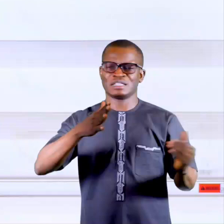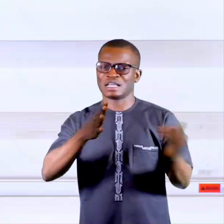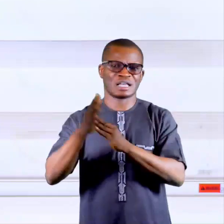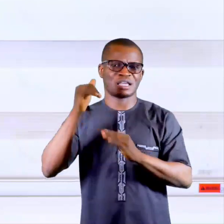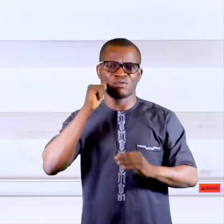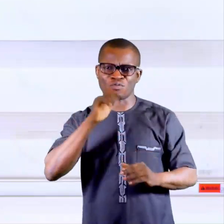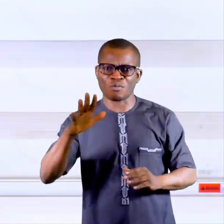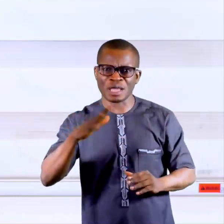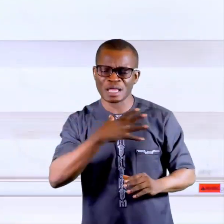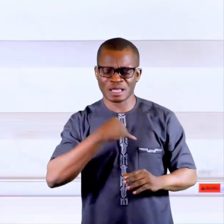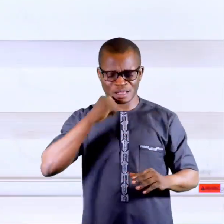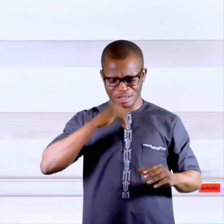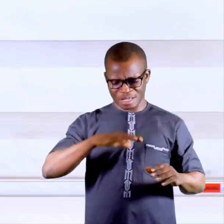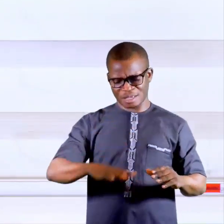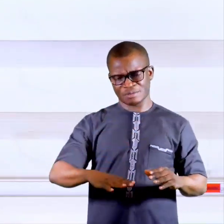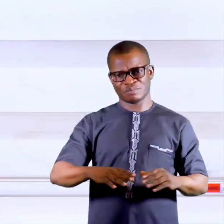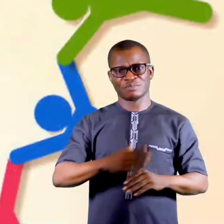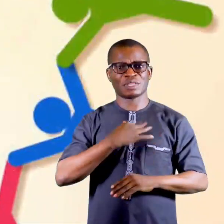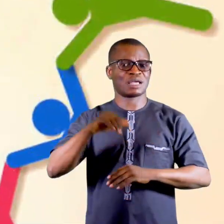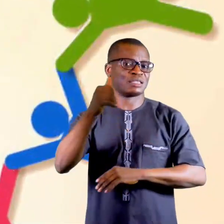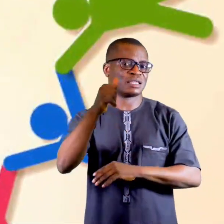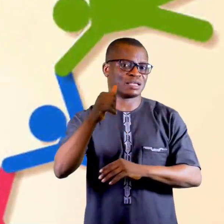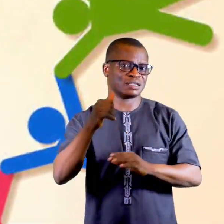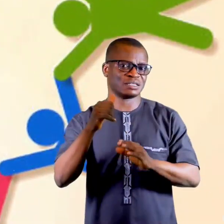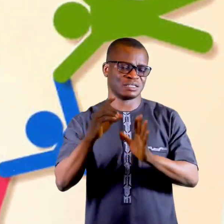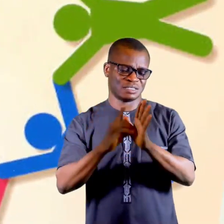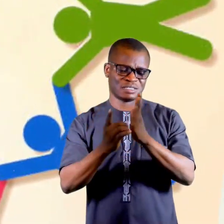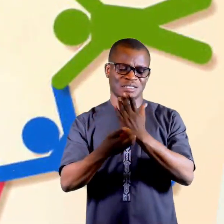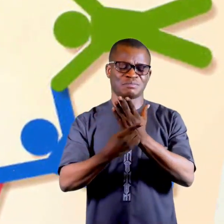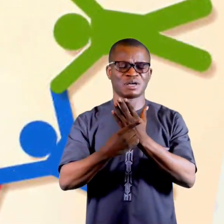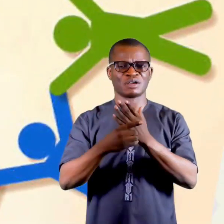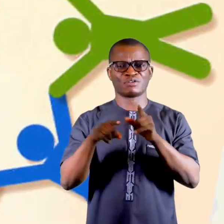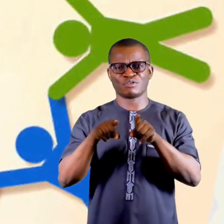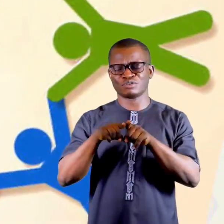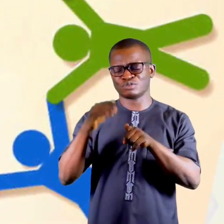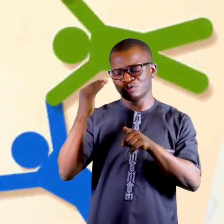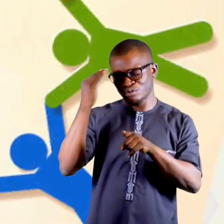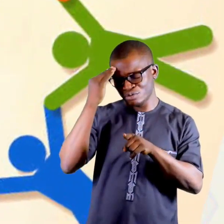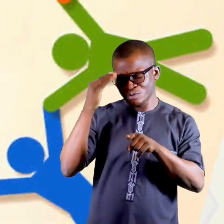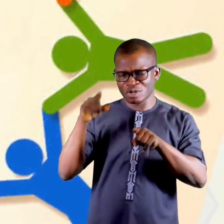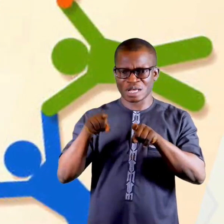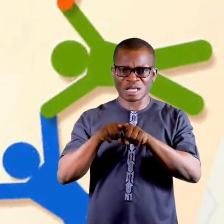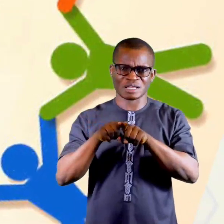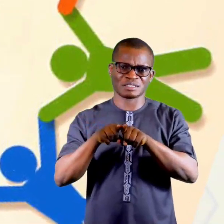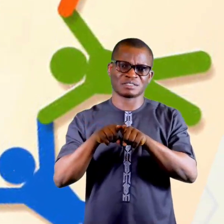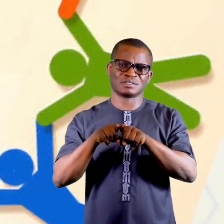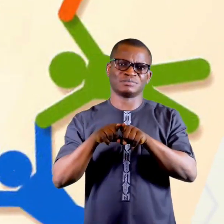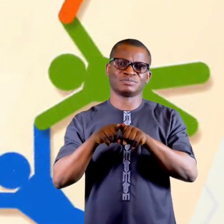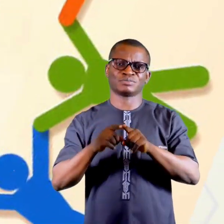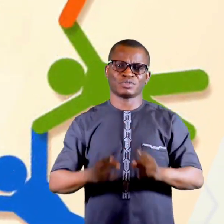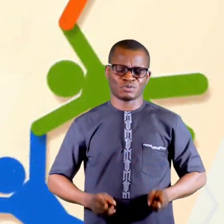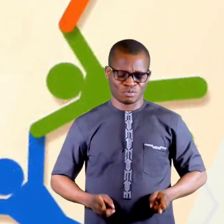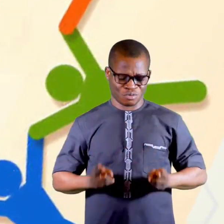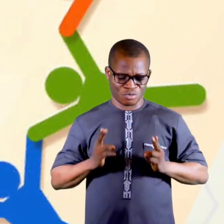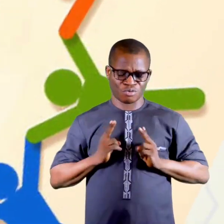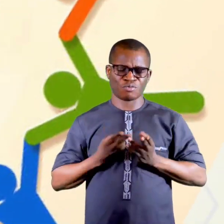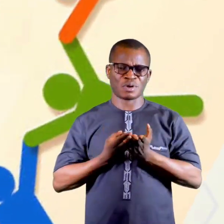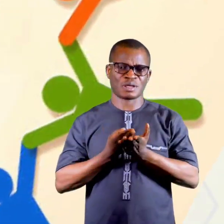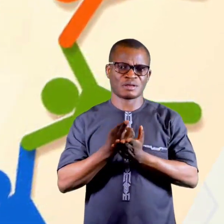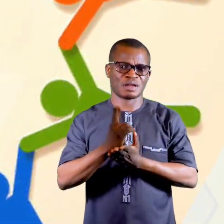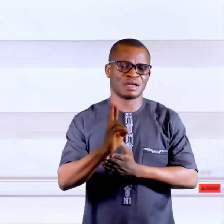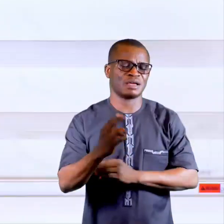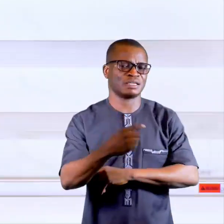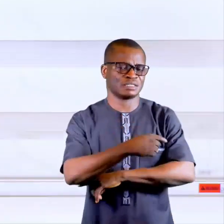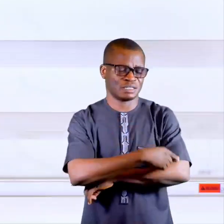and girls. And the 10th of December is also known as the Human Rights